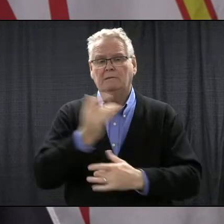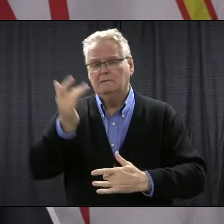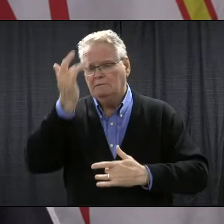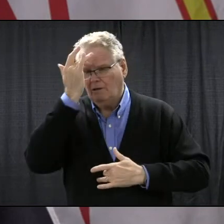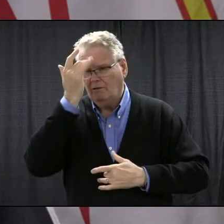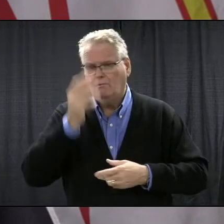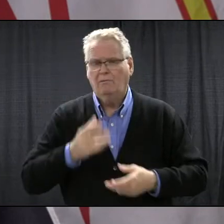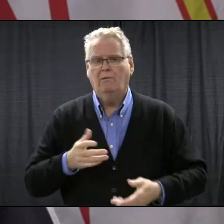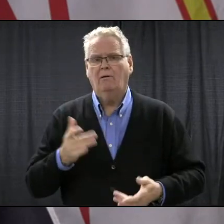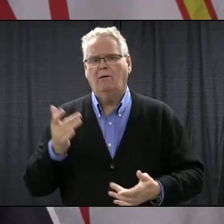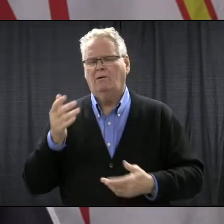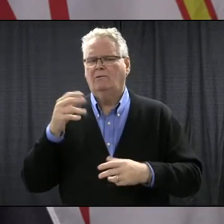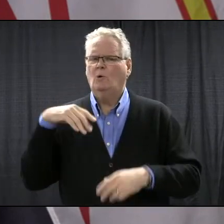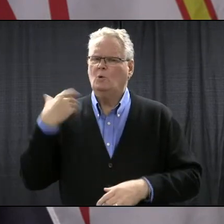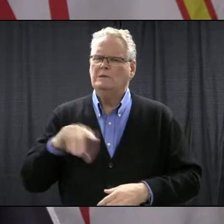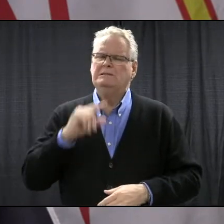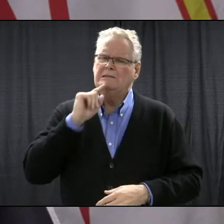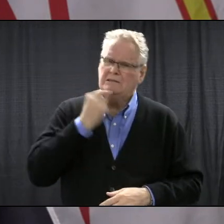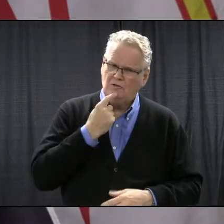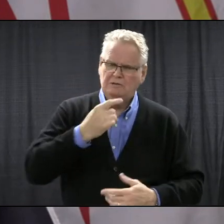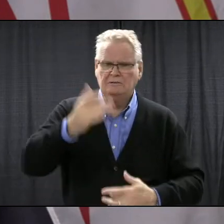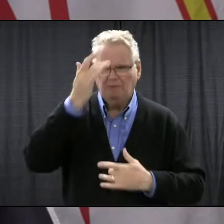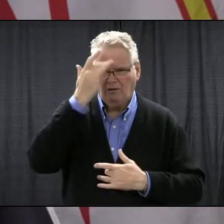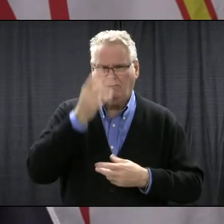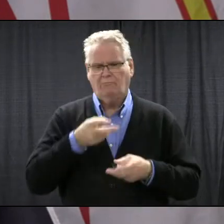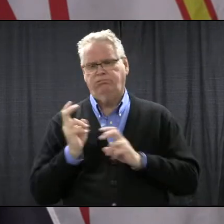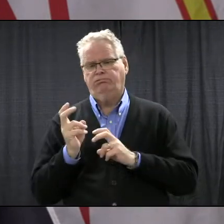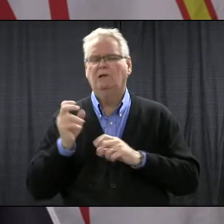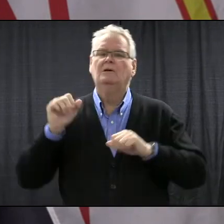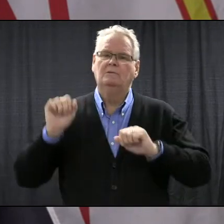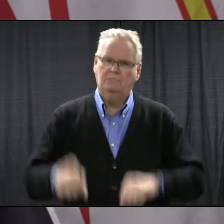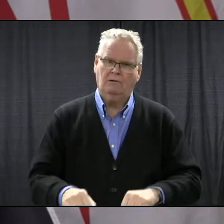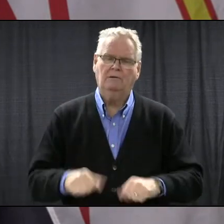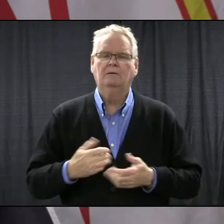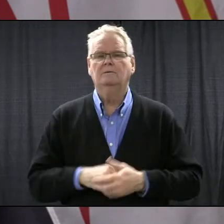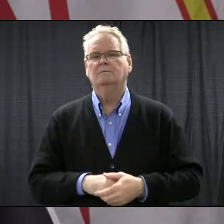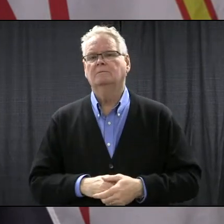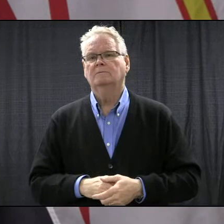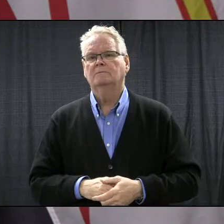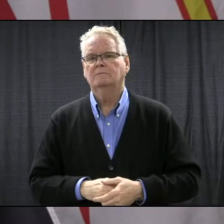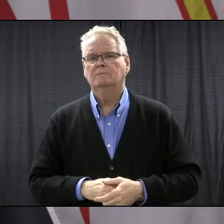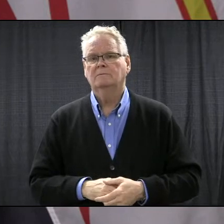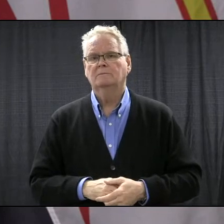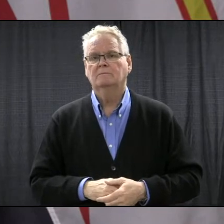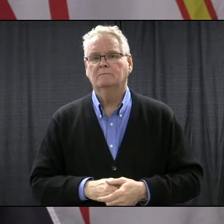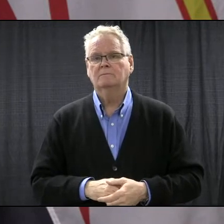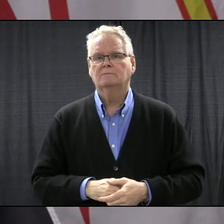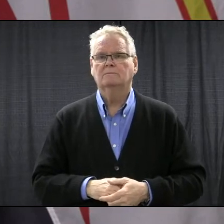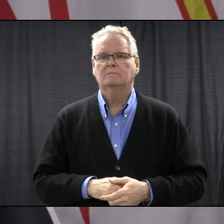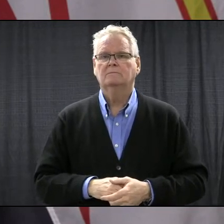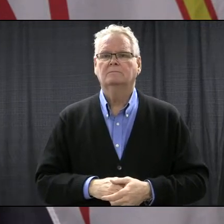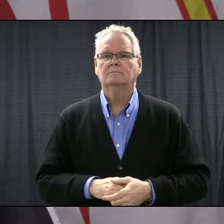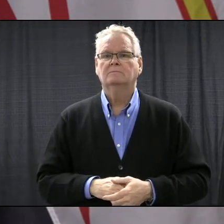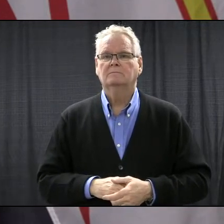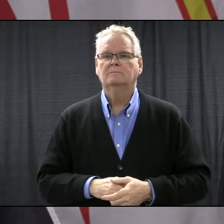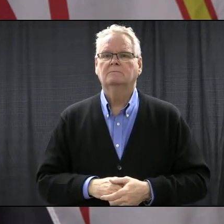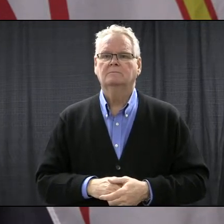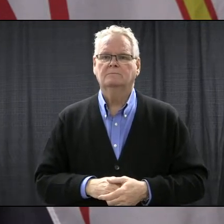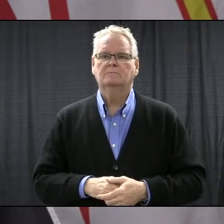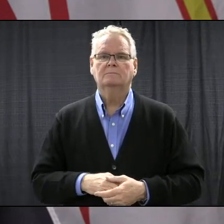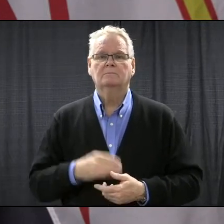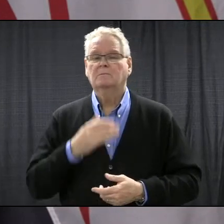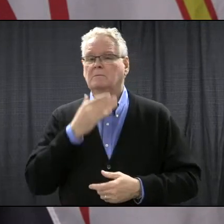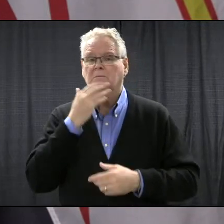less safe from COVID. Vaccination is the best way to protect yourself and those around you. And the more of us that are vaccinated, the